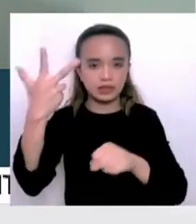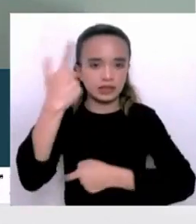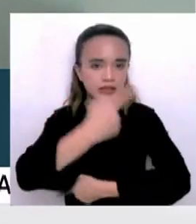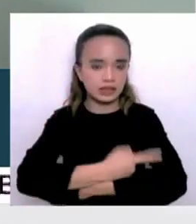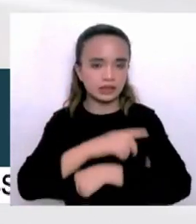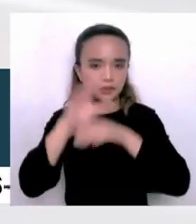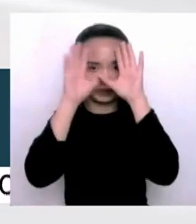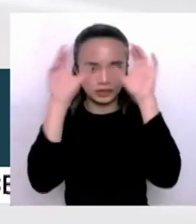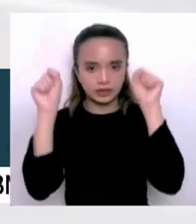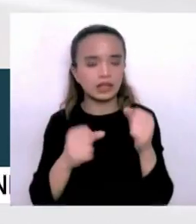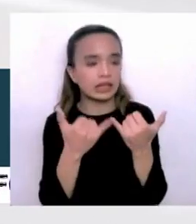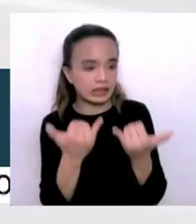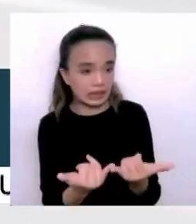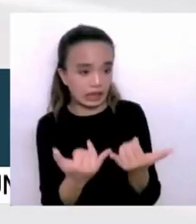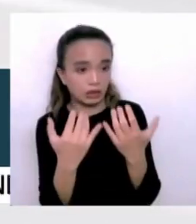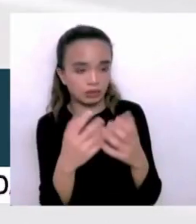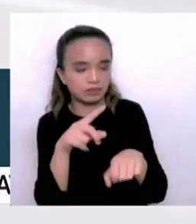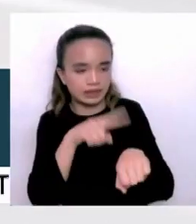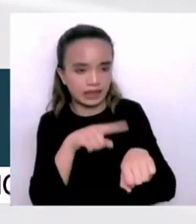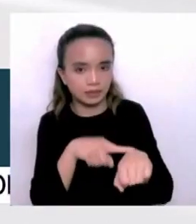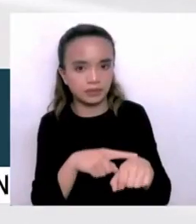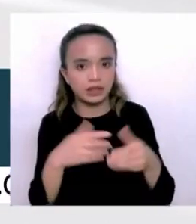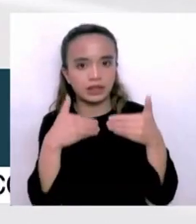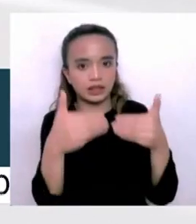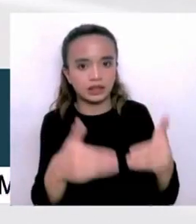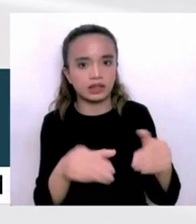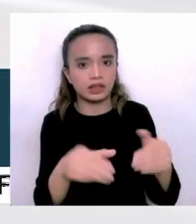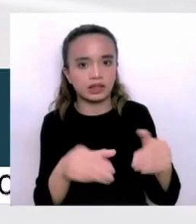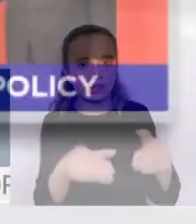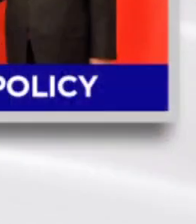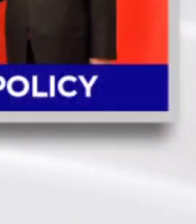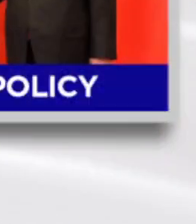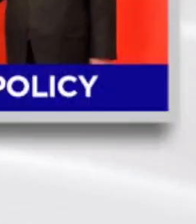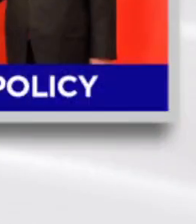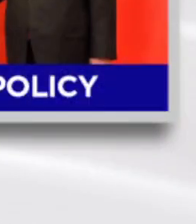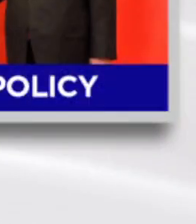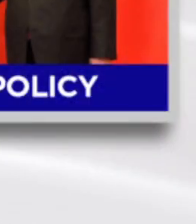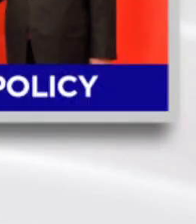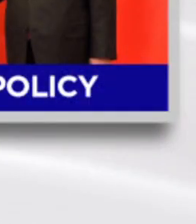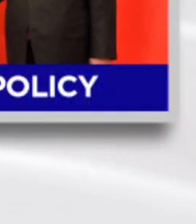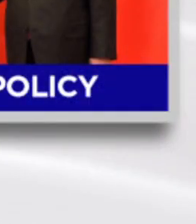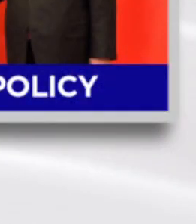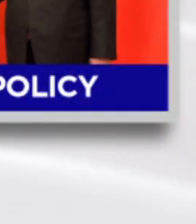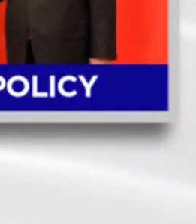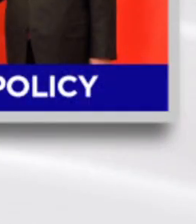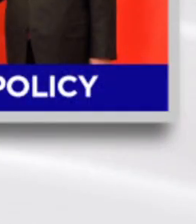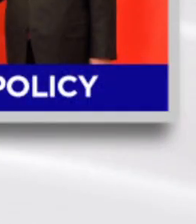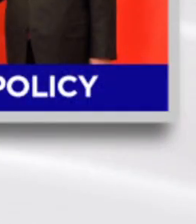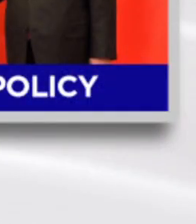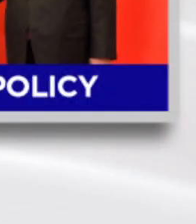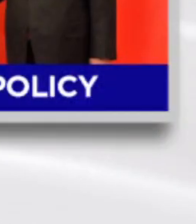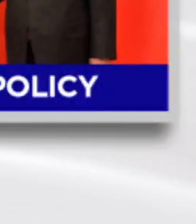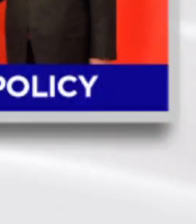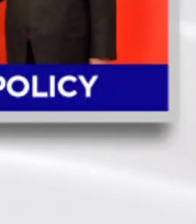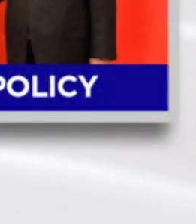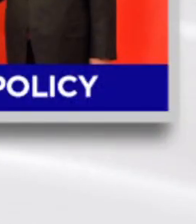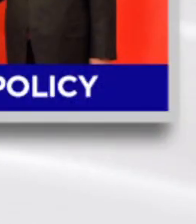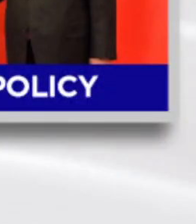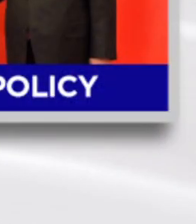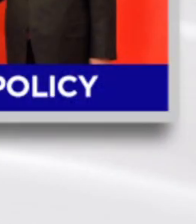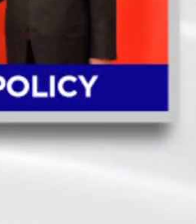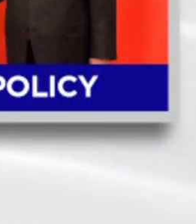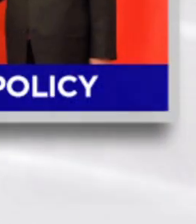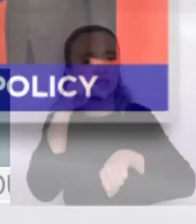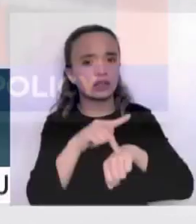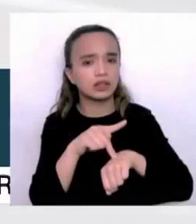the interest of time, let's move on to climate change. The world is in a climate emergency as we speak, Dr. Montemayor, and the Philippines is,